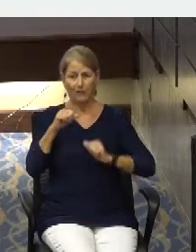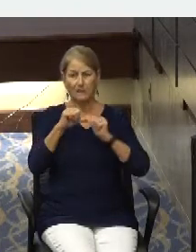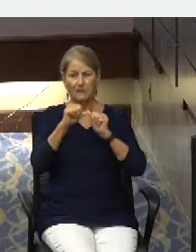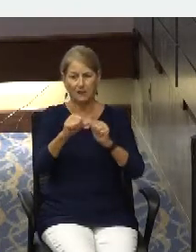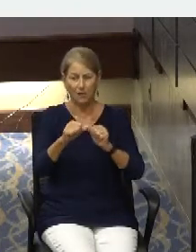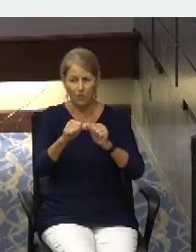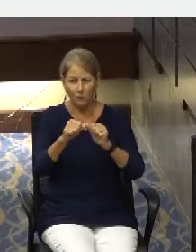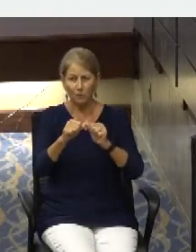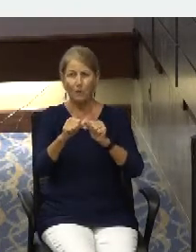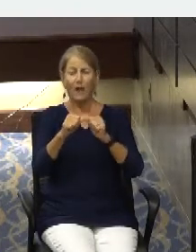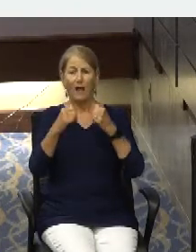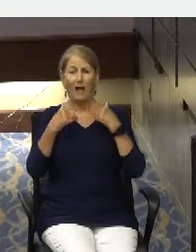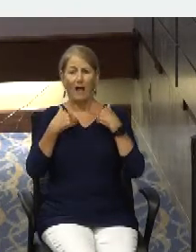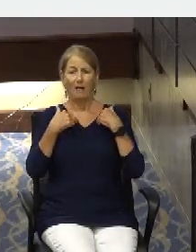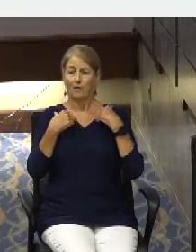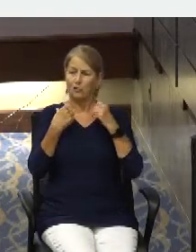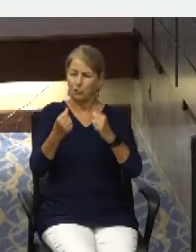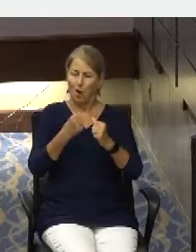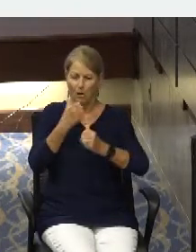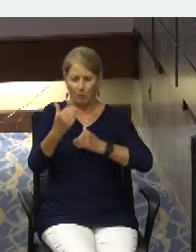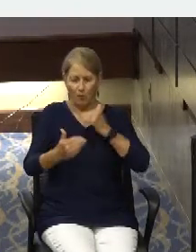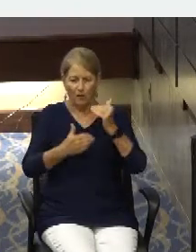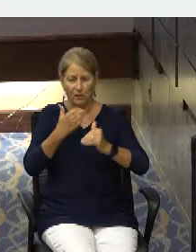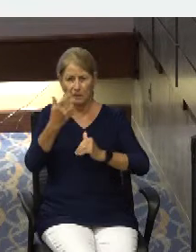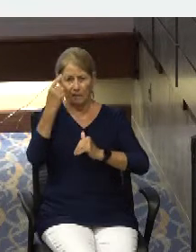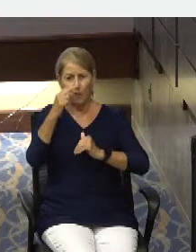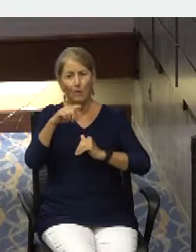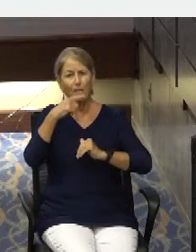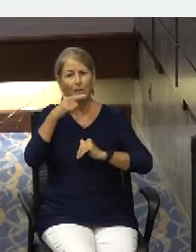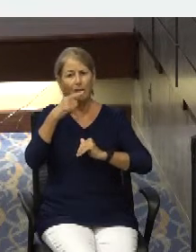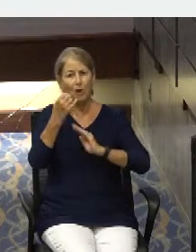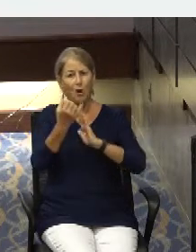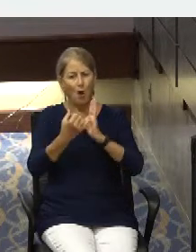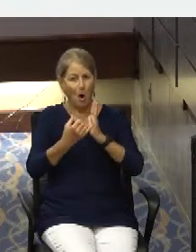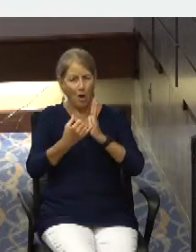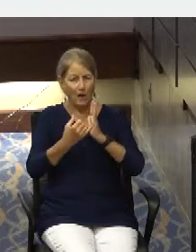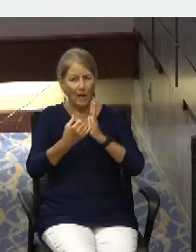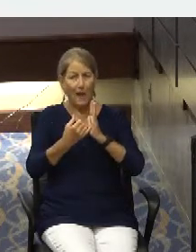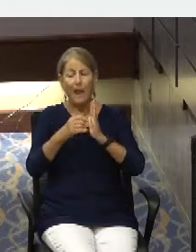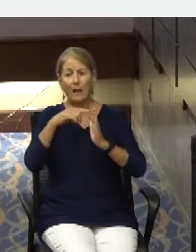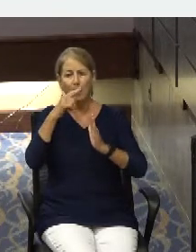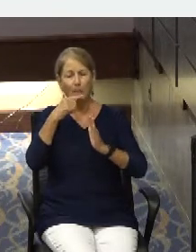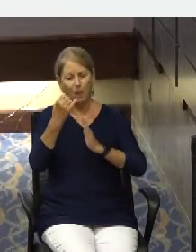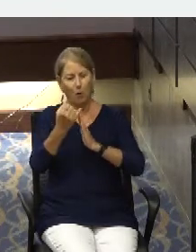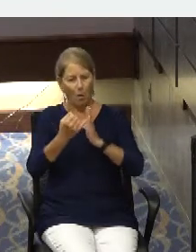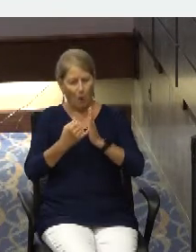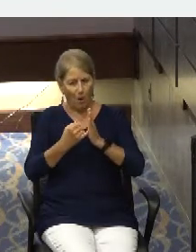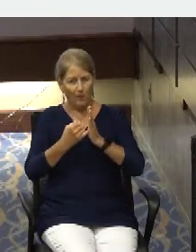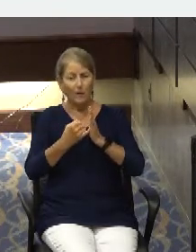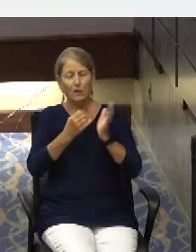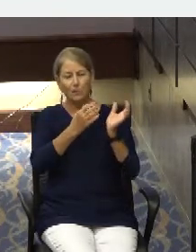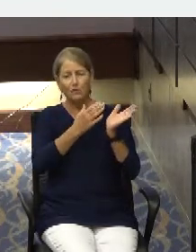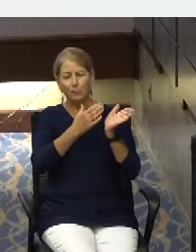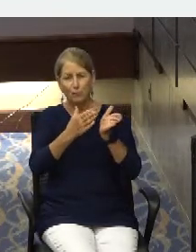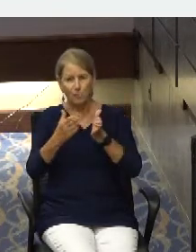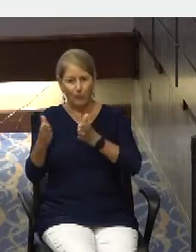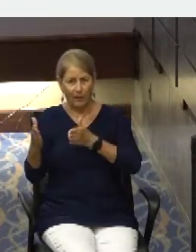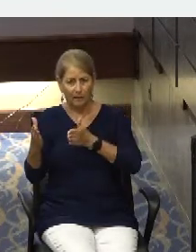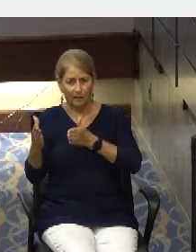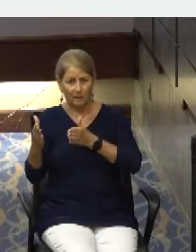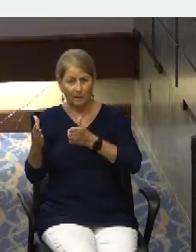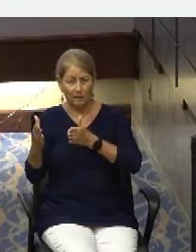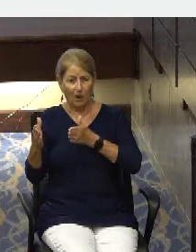robust process for commissioning public art and informing a public art strategic plan. Also, we're looking for